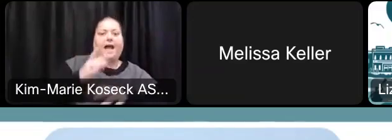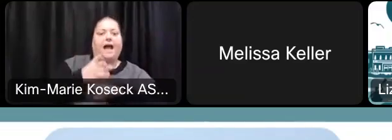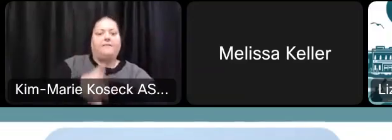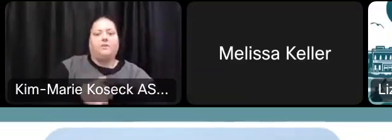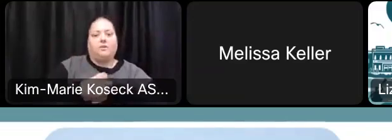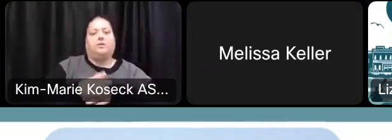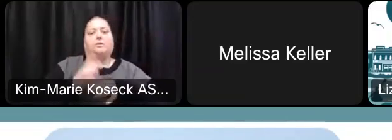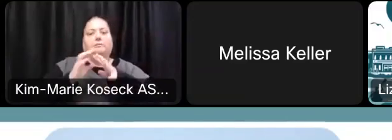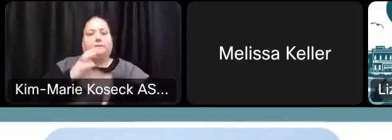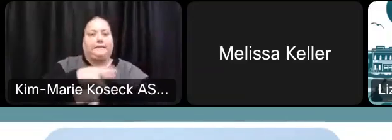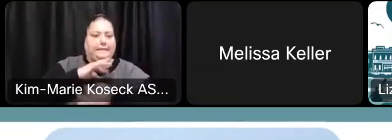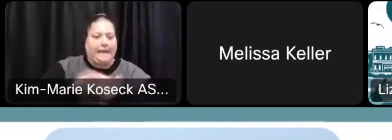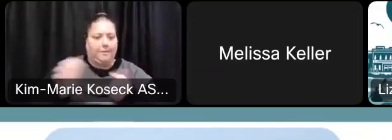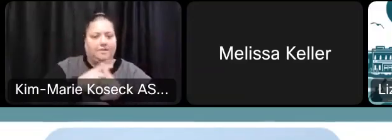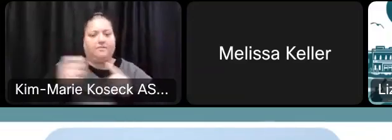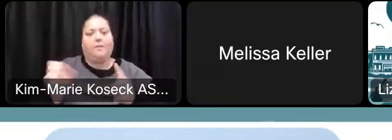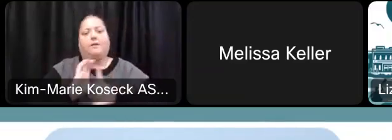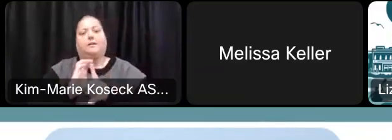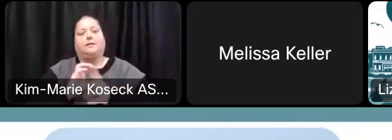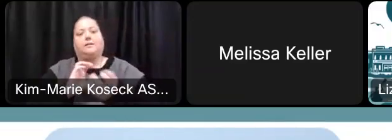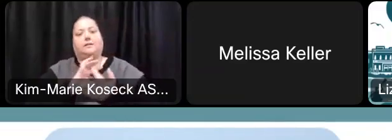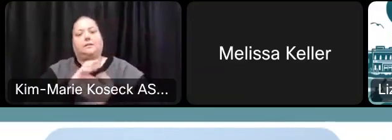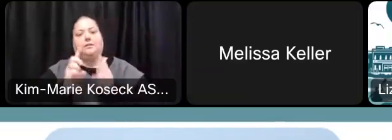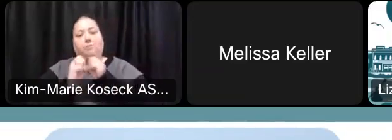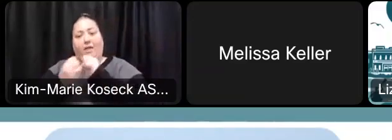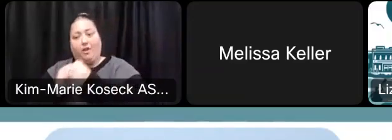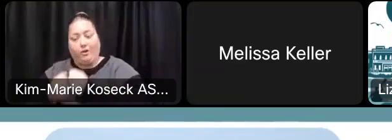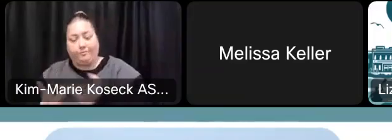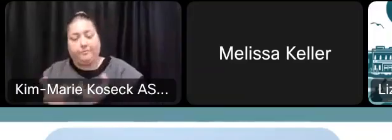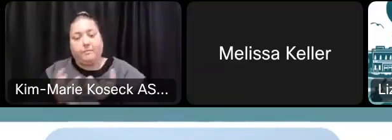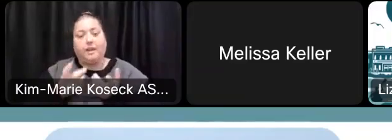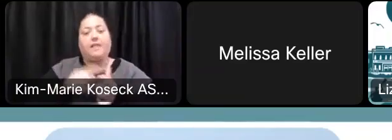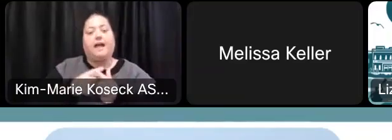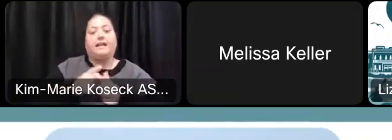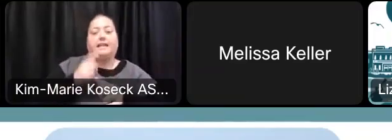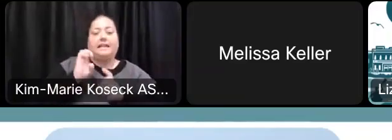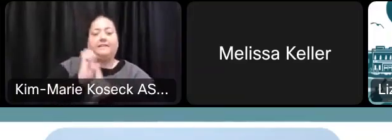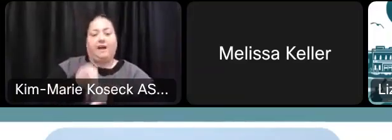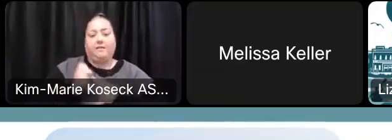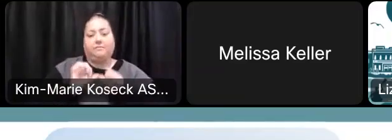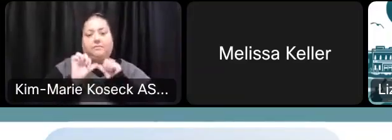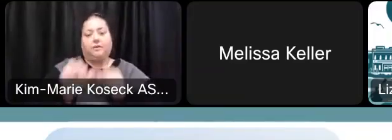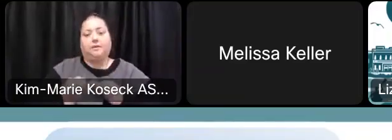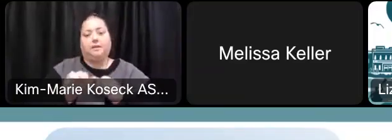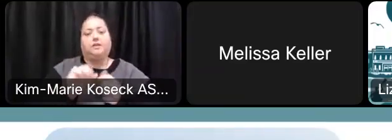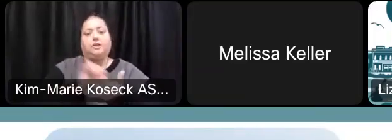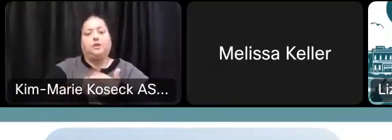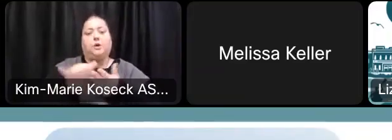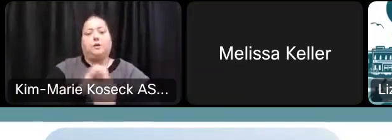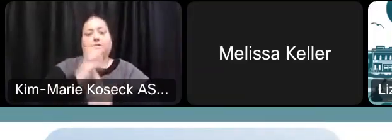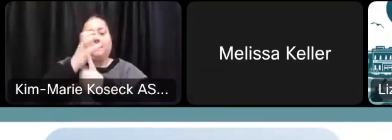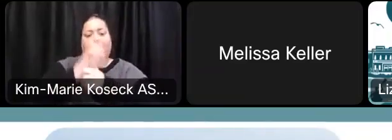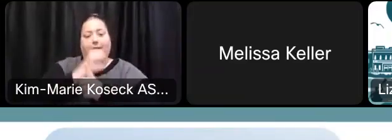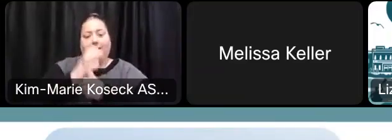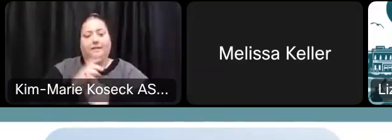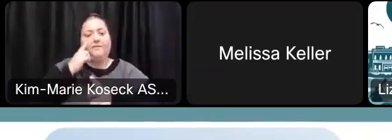which is taking action to prepare and adjust our infrastructure and environment to handle permanent changes to New York's climate. Through the Resilient Economic